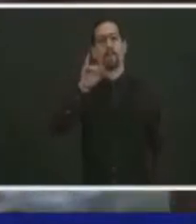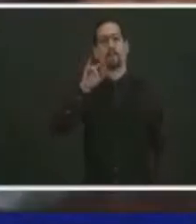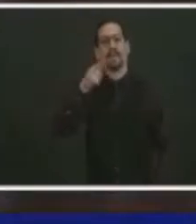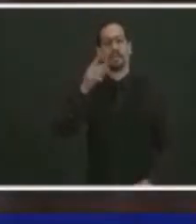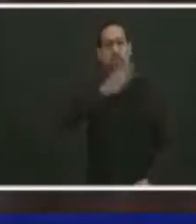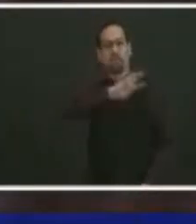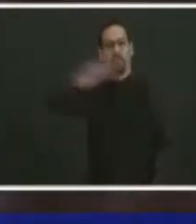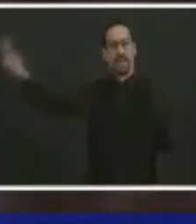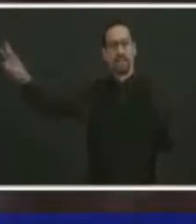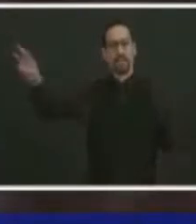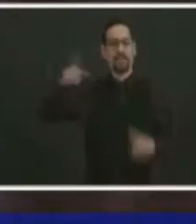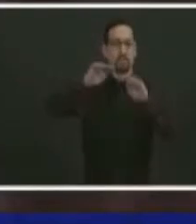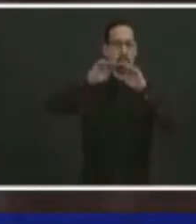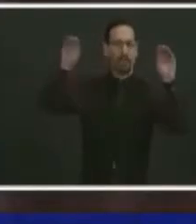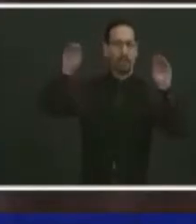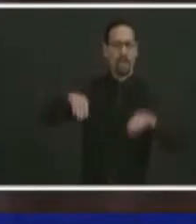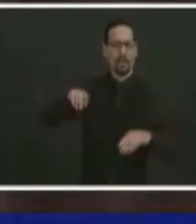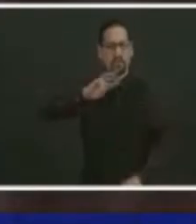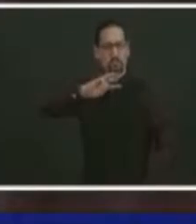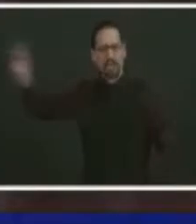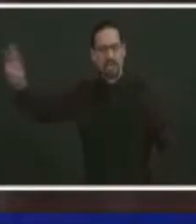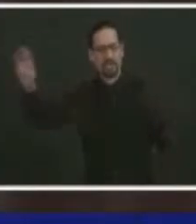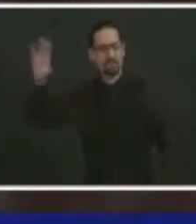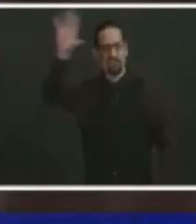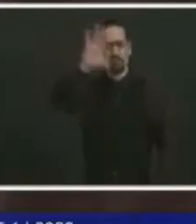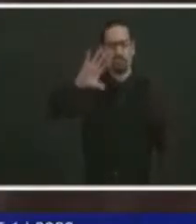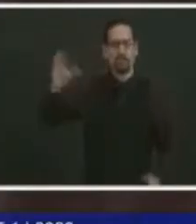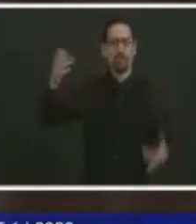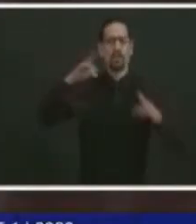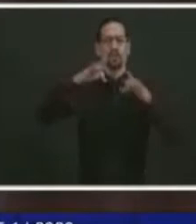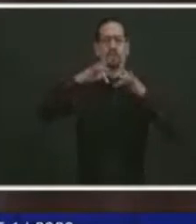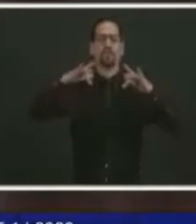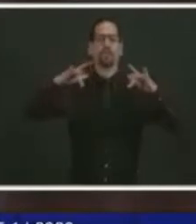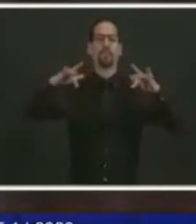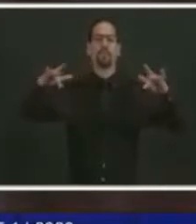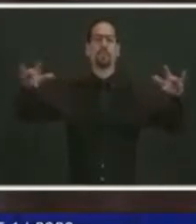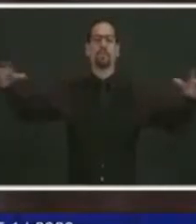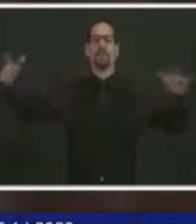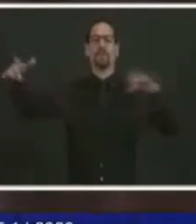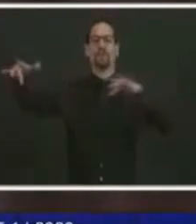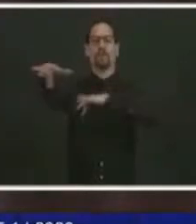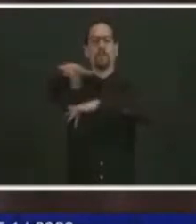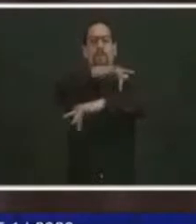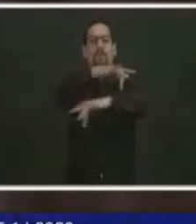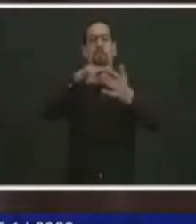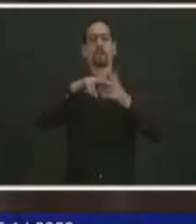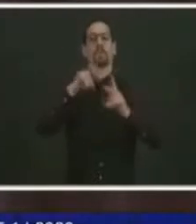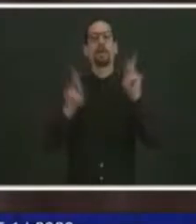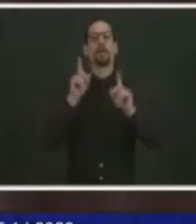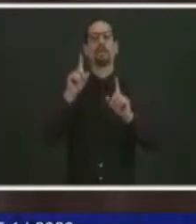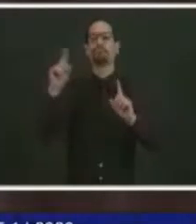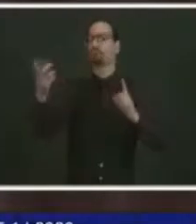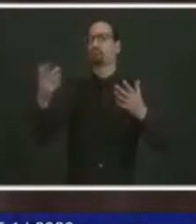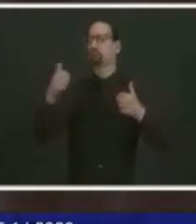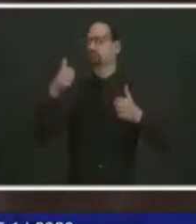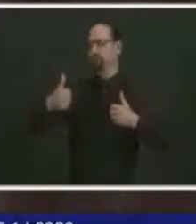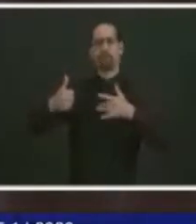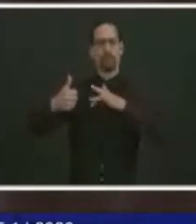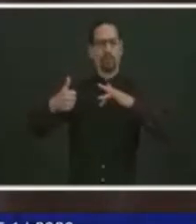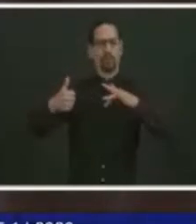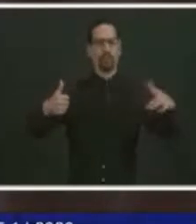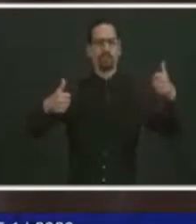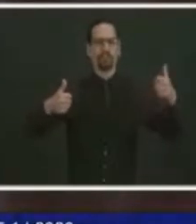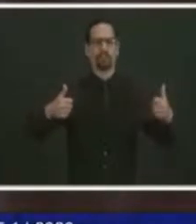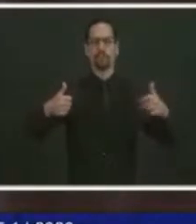rural place. So absolutely, if you have, I don't know, 8 people of multi-generations crammed into